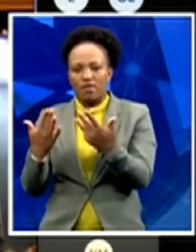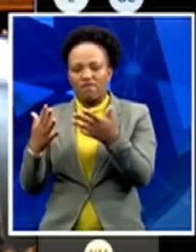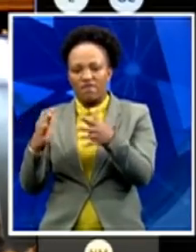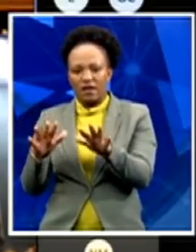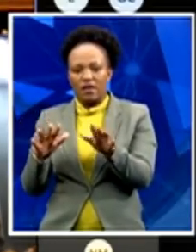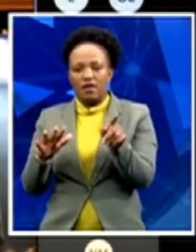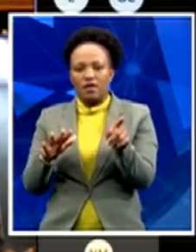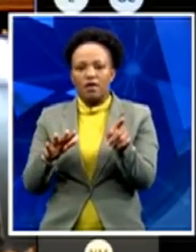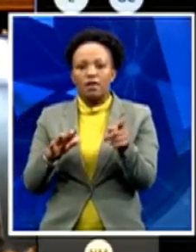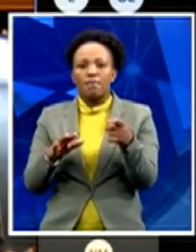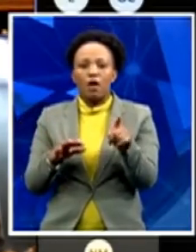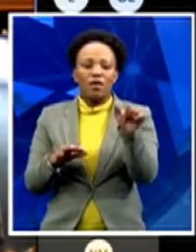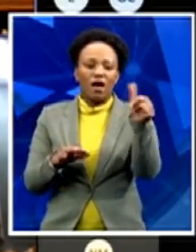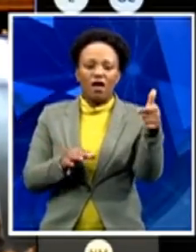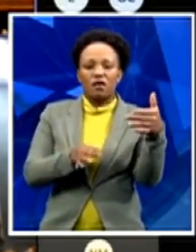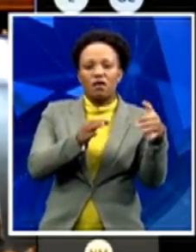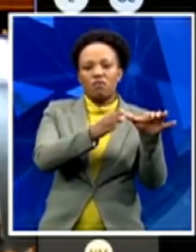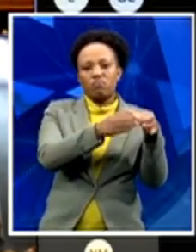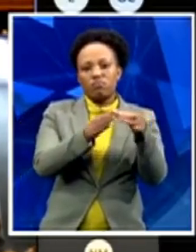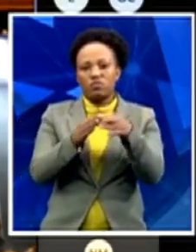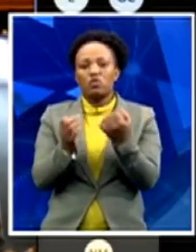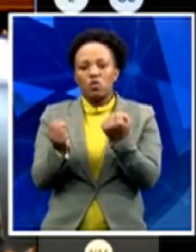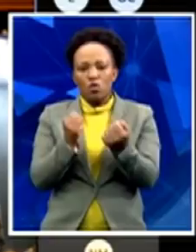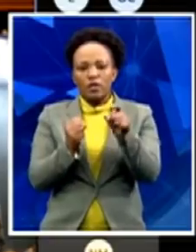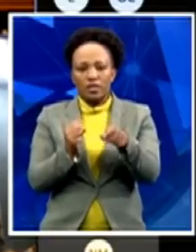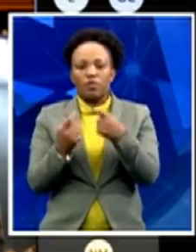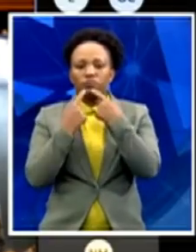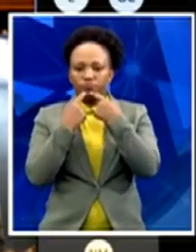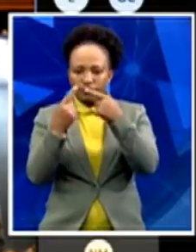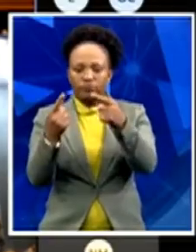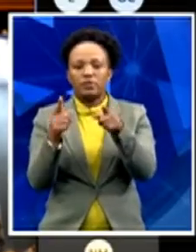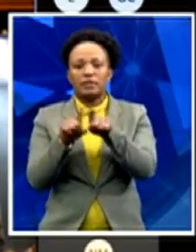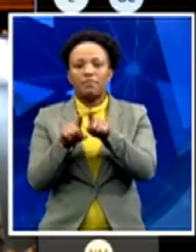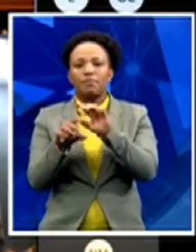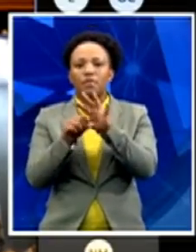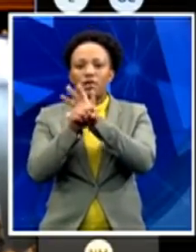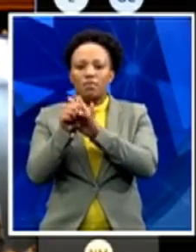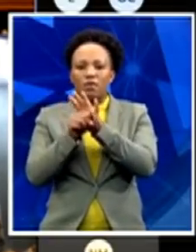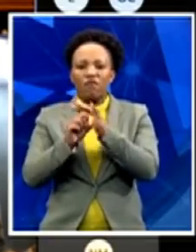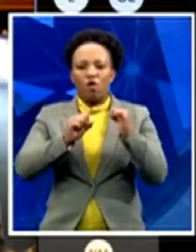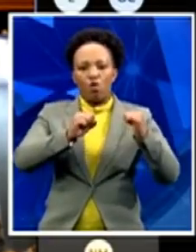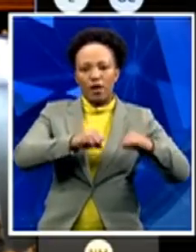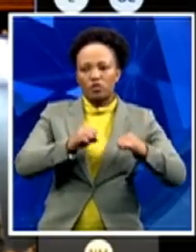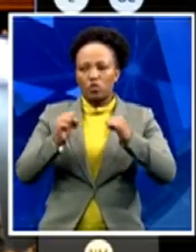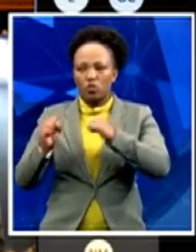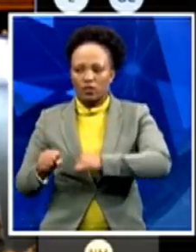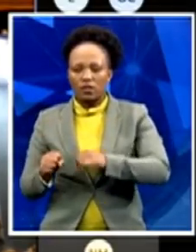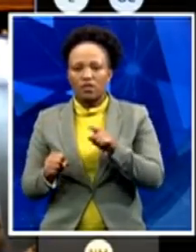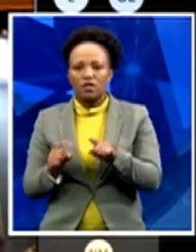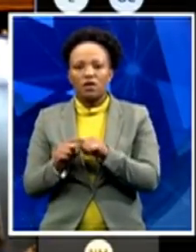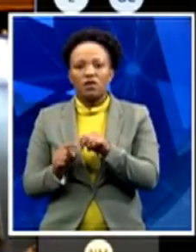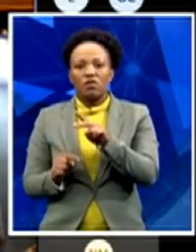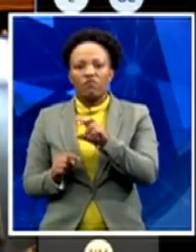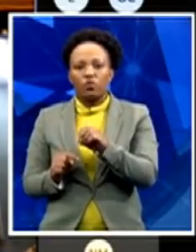duty bound to do so. But secondly, it was also dealt with in the context of a resolution of 2018, which was a